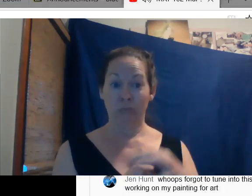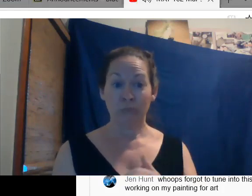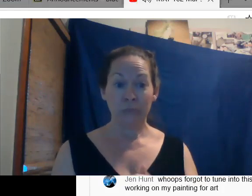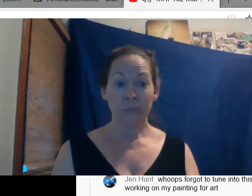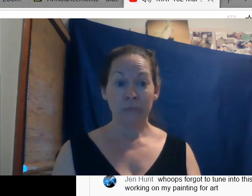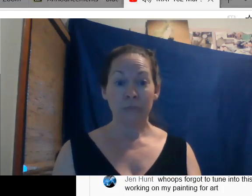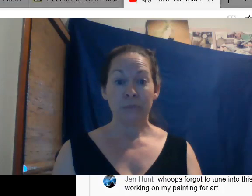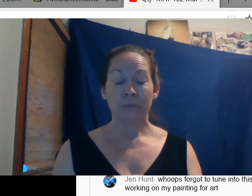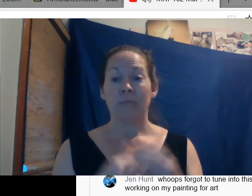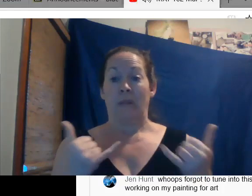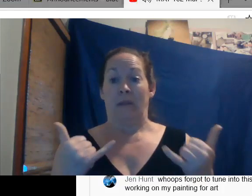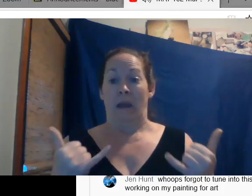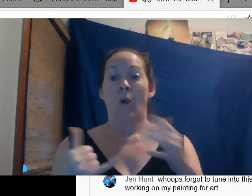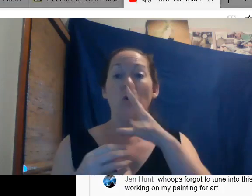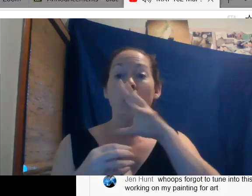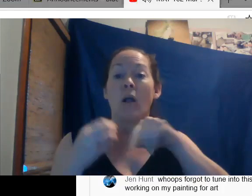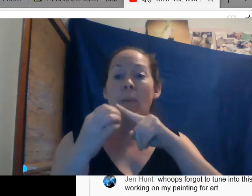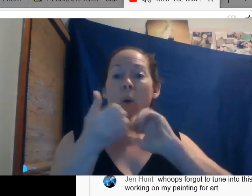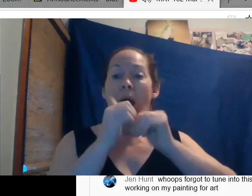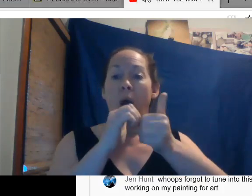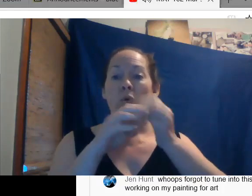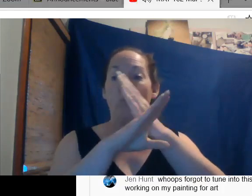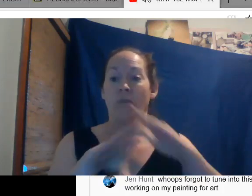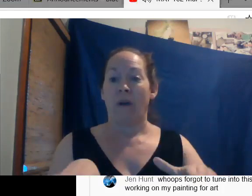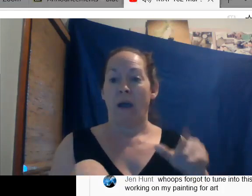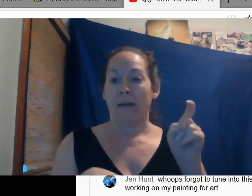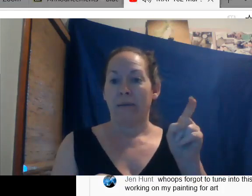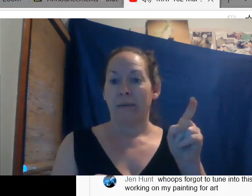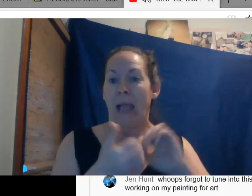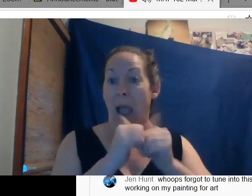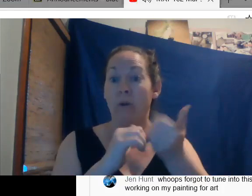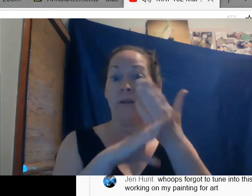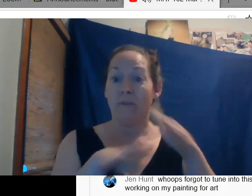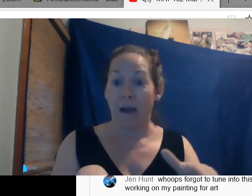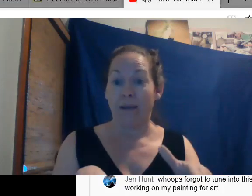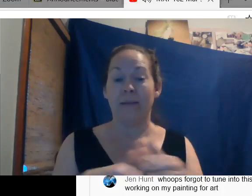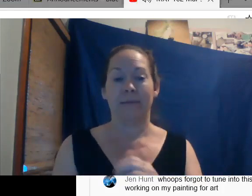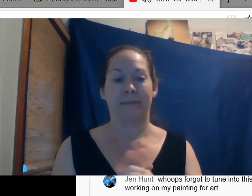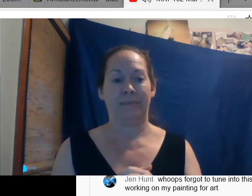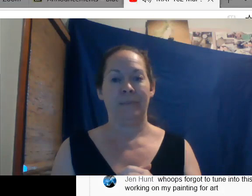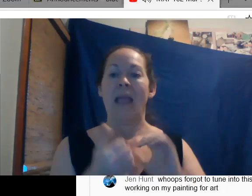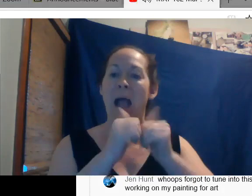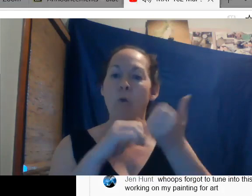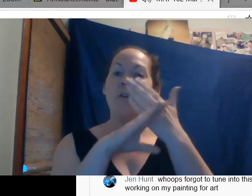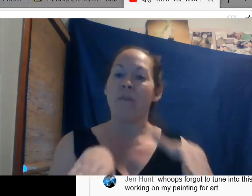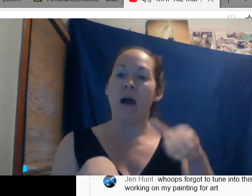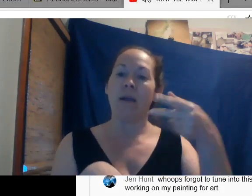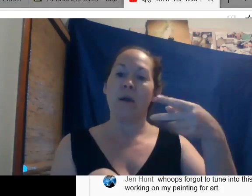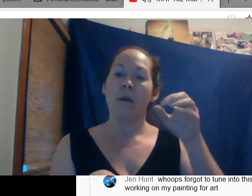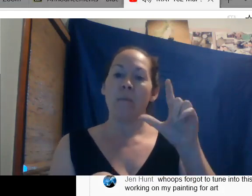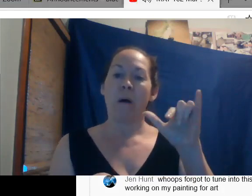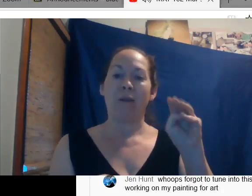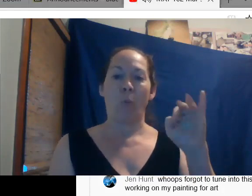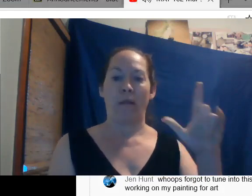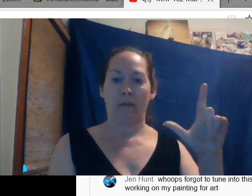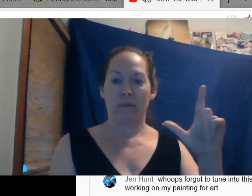why we're going to talk about dividing polynomials. We're going to look at the mathematical operation of dividing polynomials. We're going to look at different